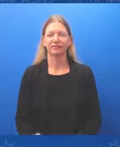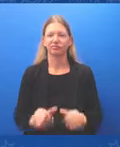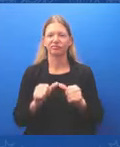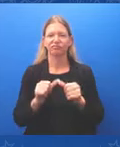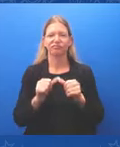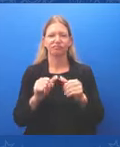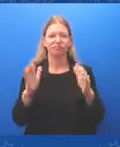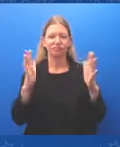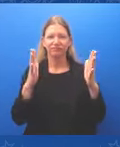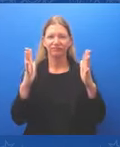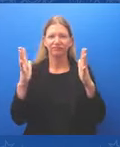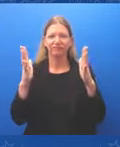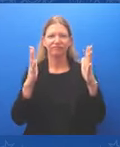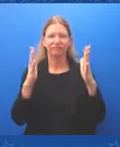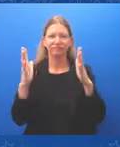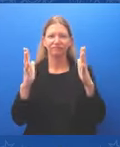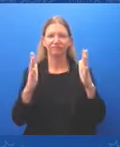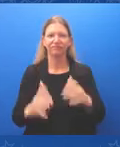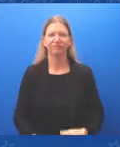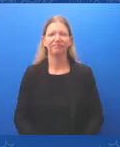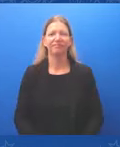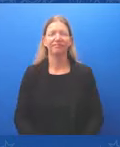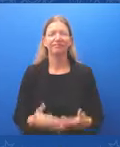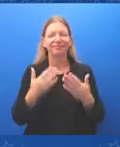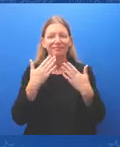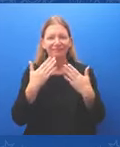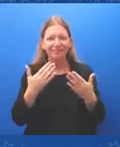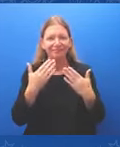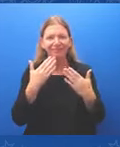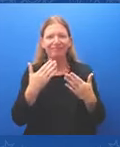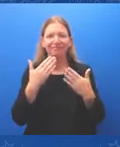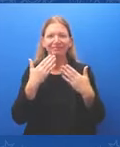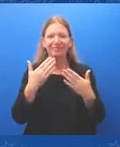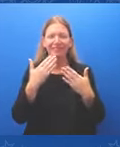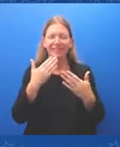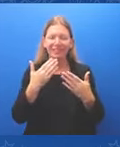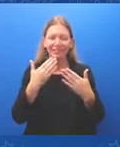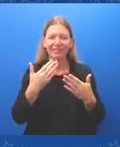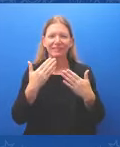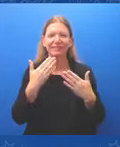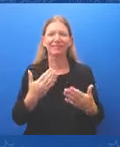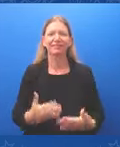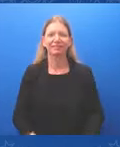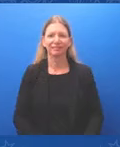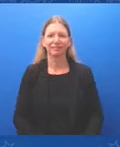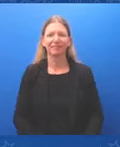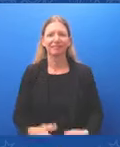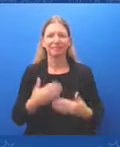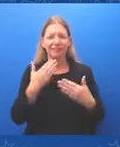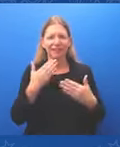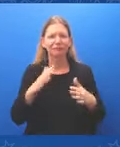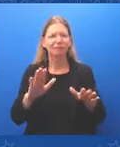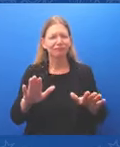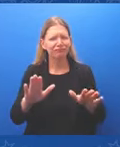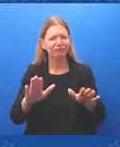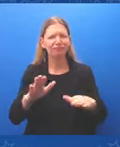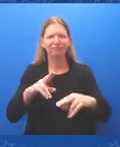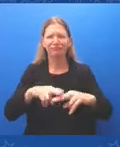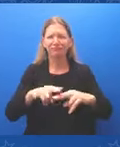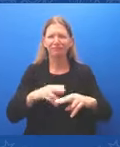Mr. President, thank you. Thank you, thank you, thank you. Please have a seat. Judge, what's the dog's name?